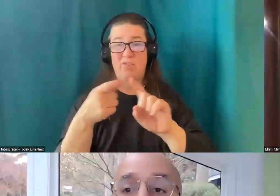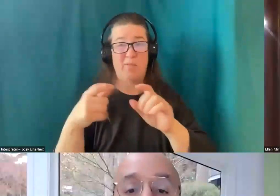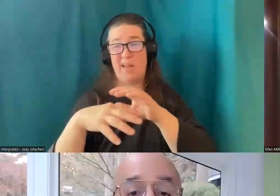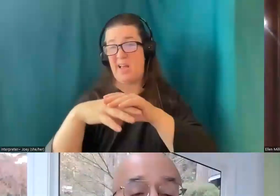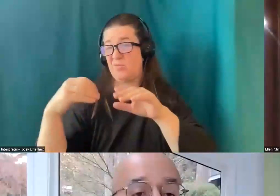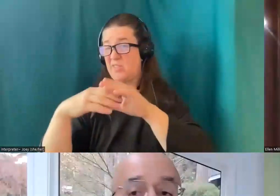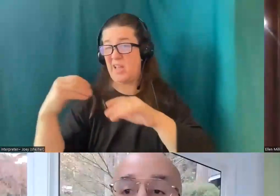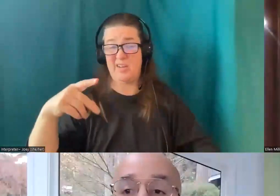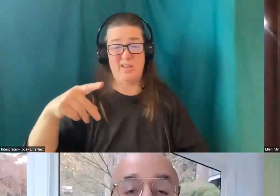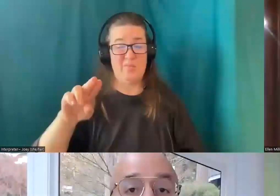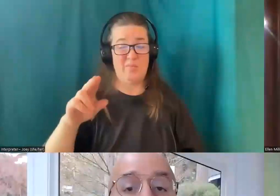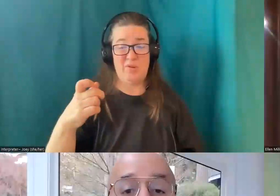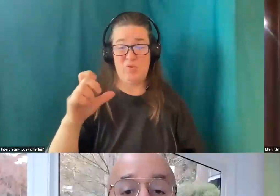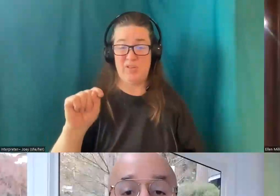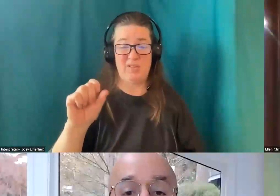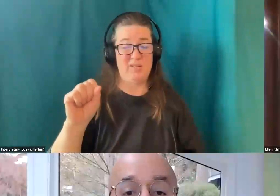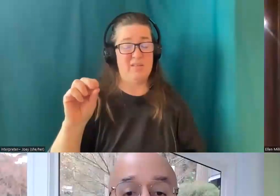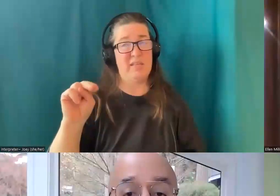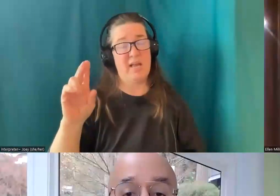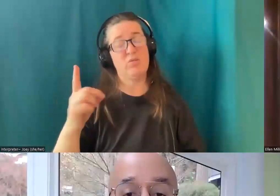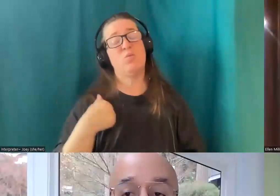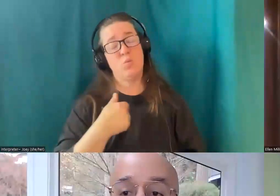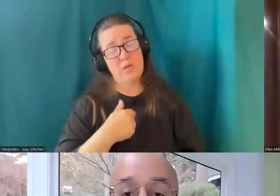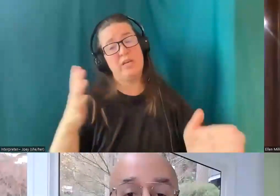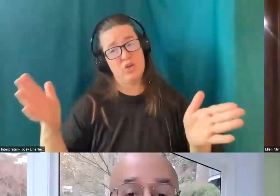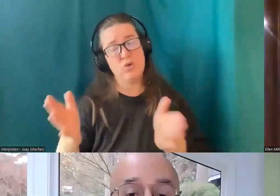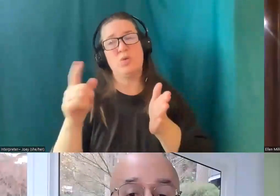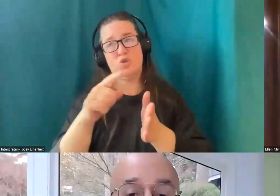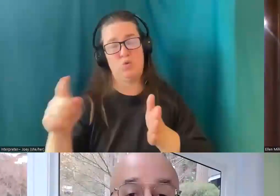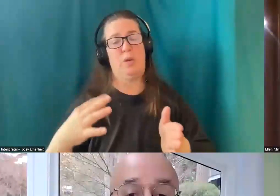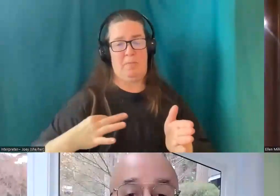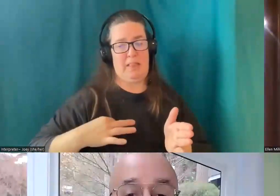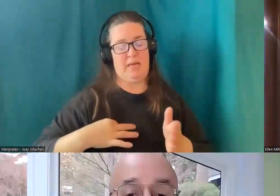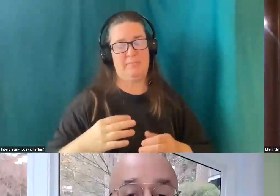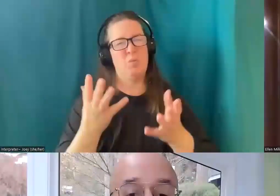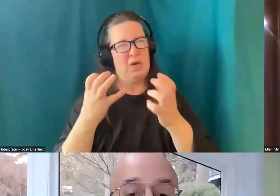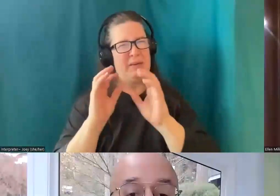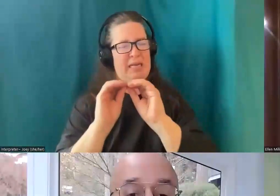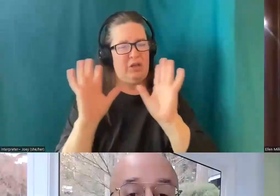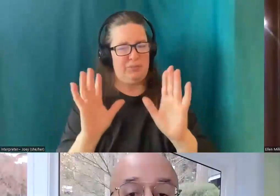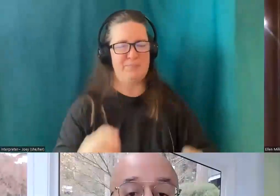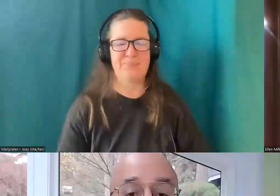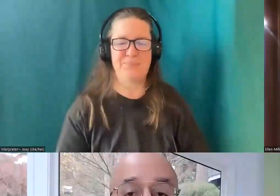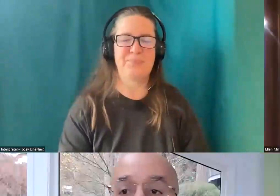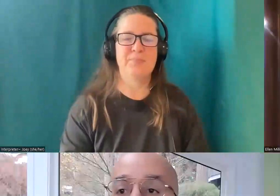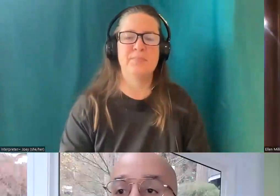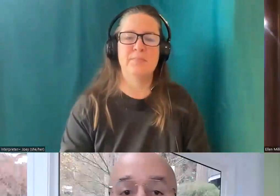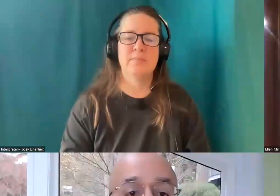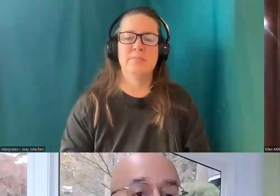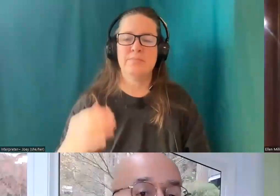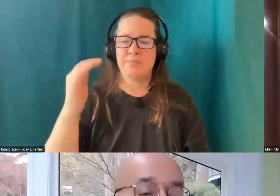to apply. So I just wanted to be clear on that. Thanks, Michael. On that note, I see we had a